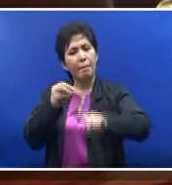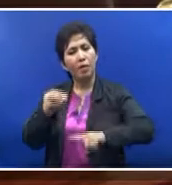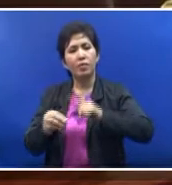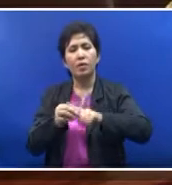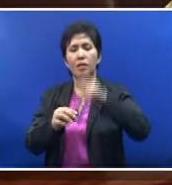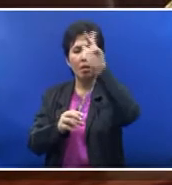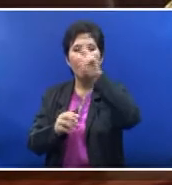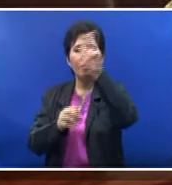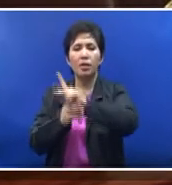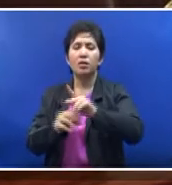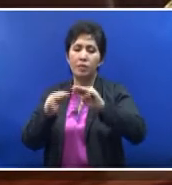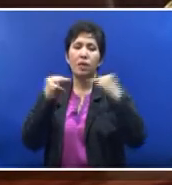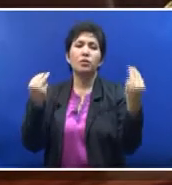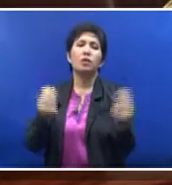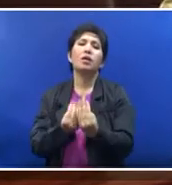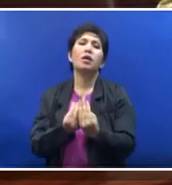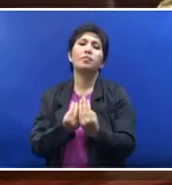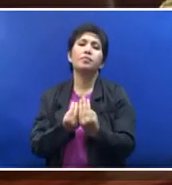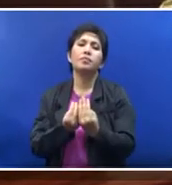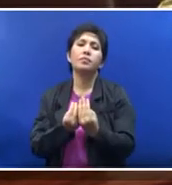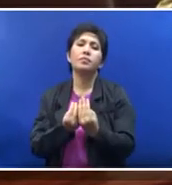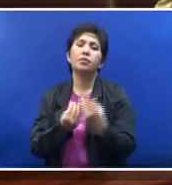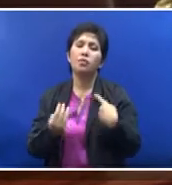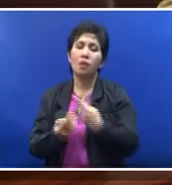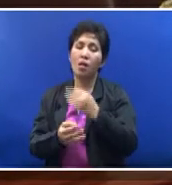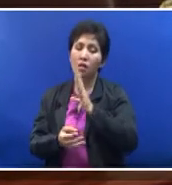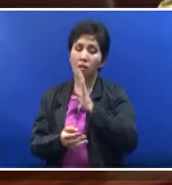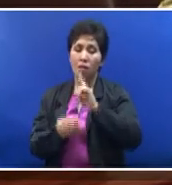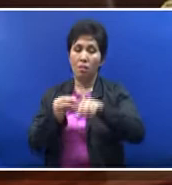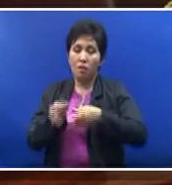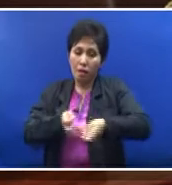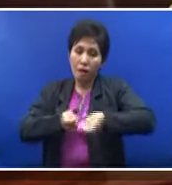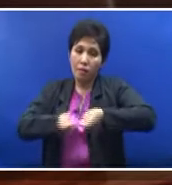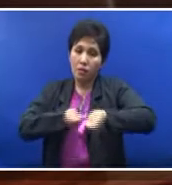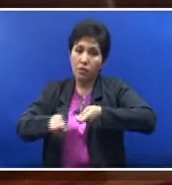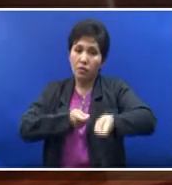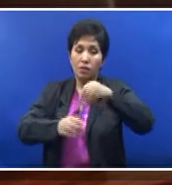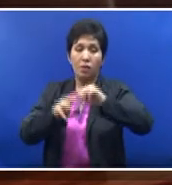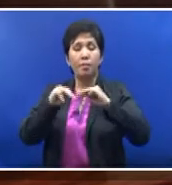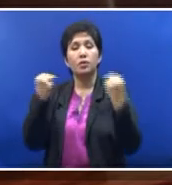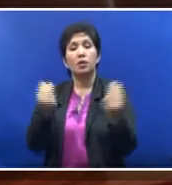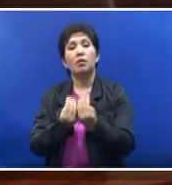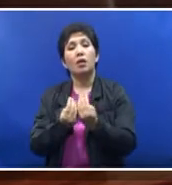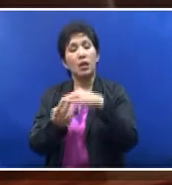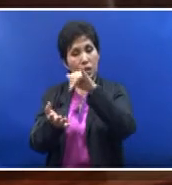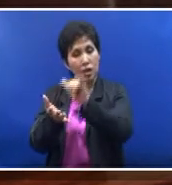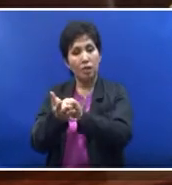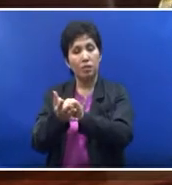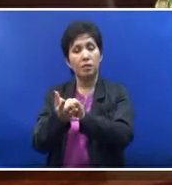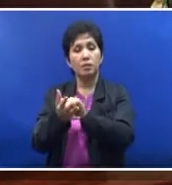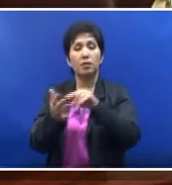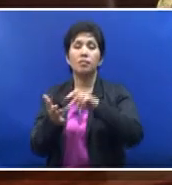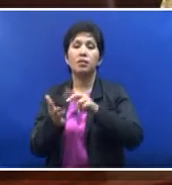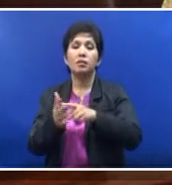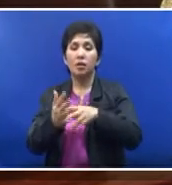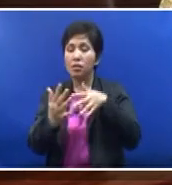governing of the society. Okay, usually we talk about the administrations in a society. That is political science.